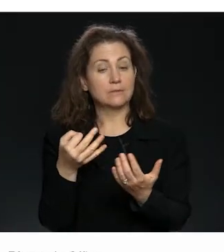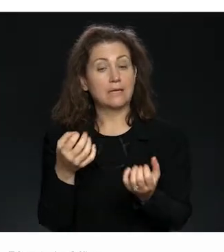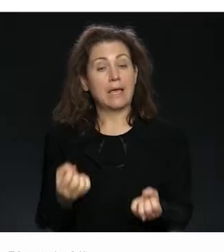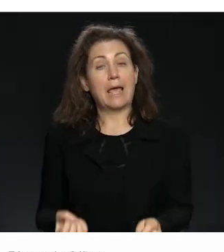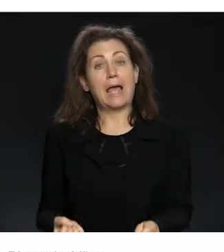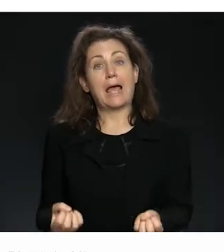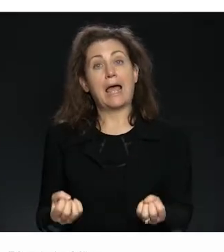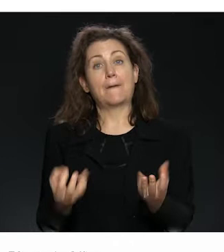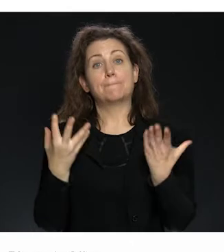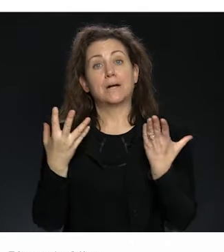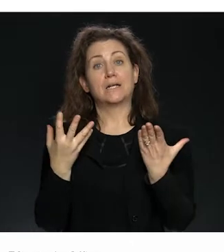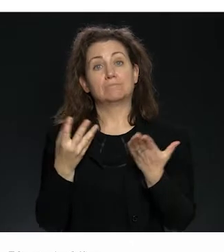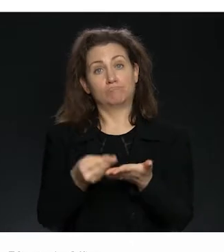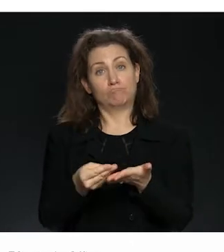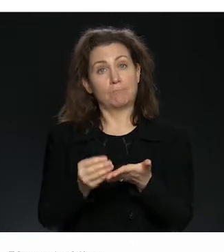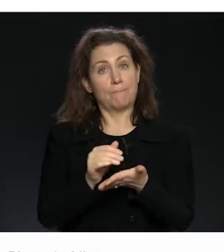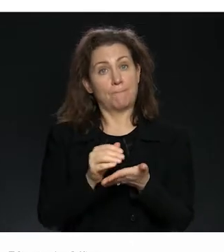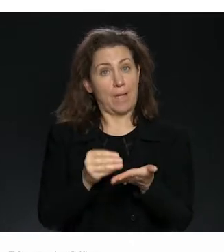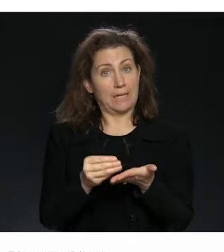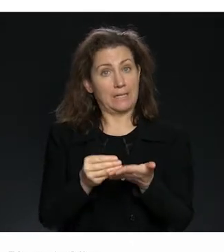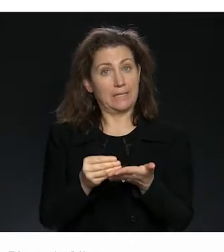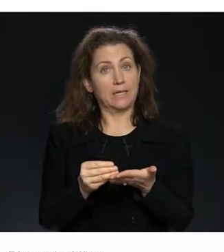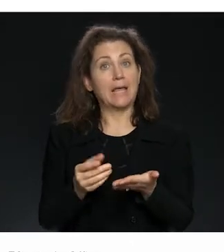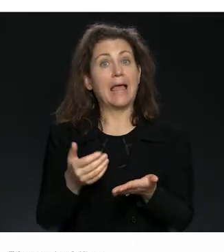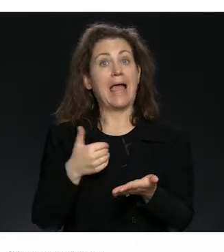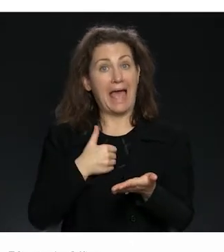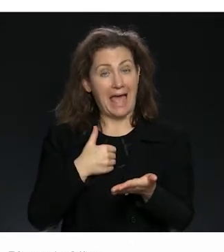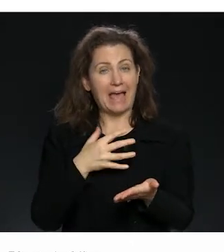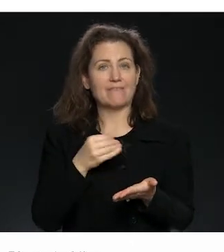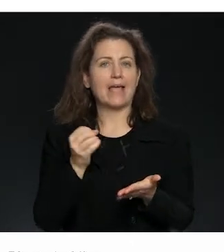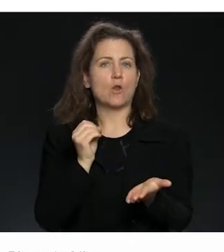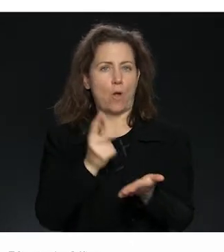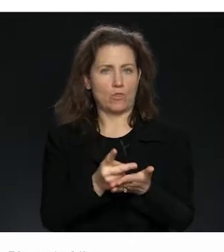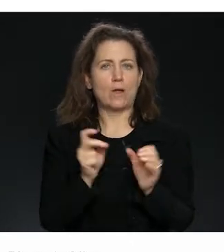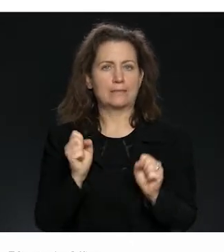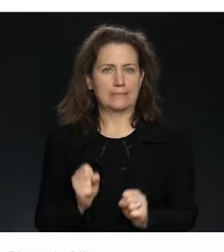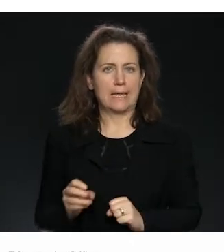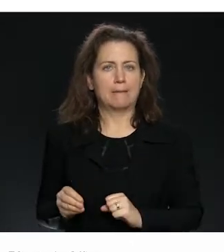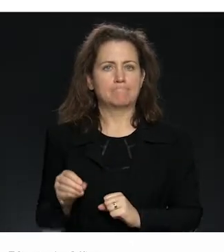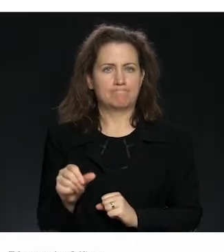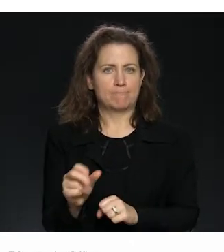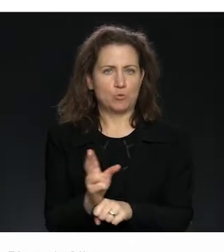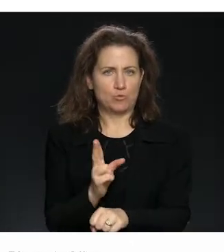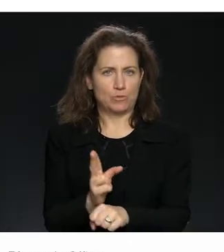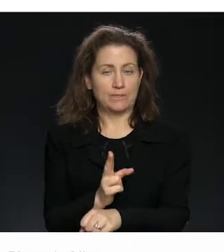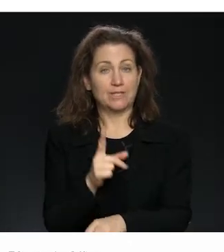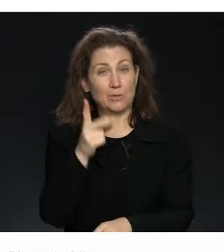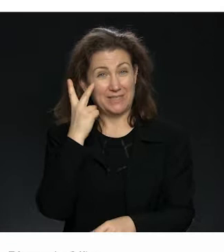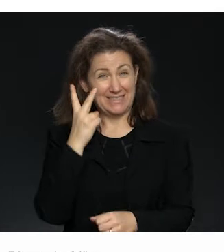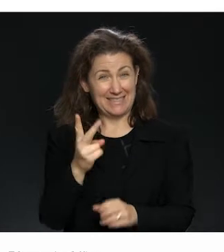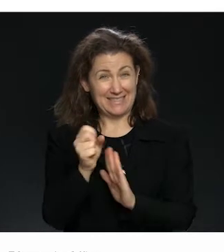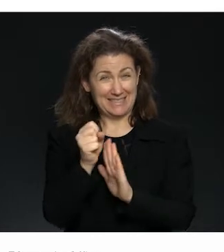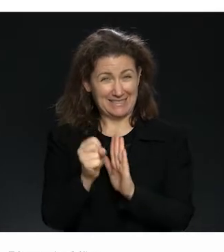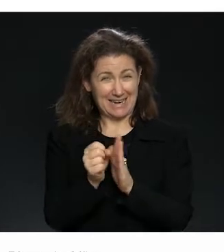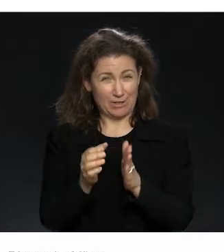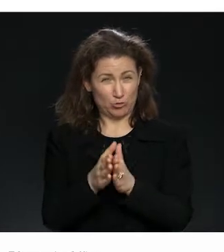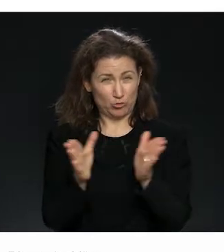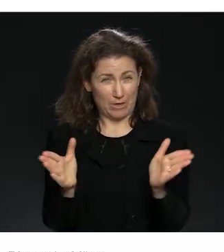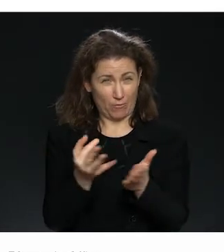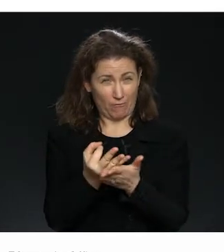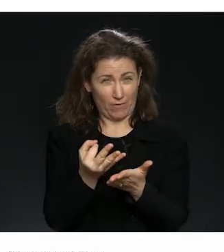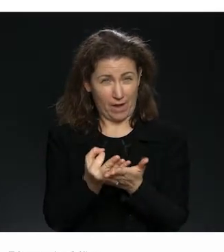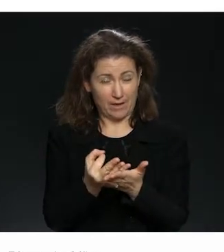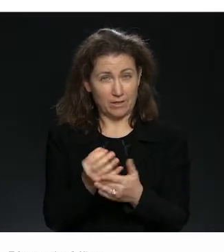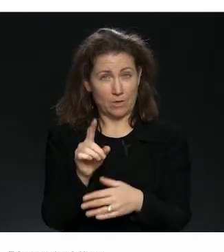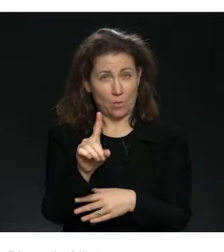have and are authorized to draw down. So you will see that the state general fund is